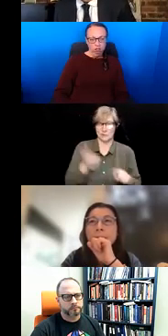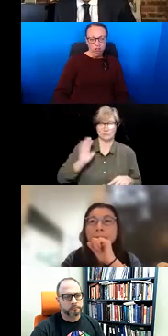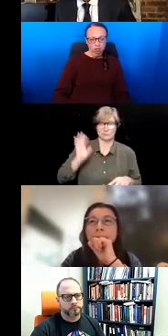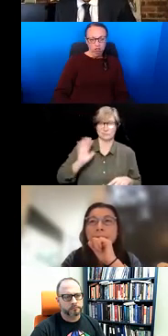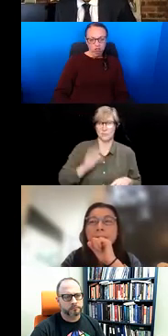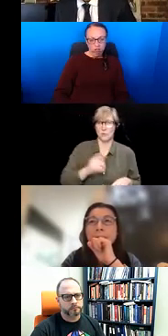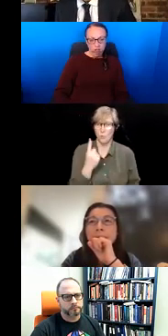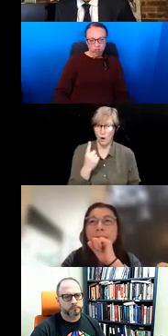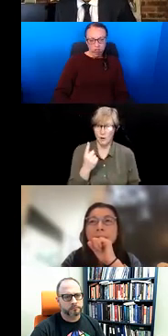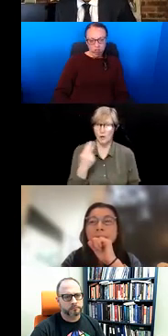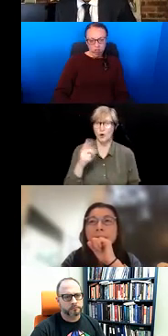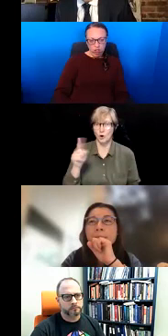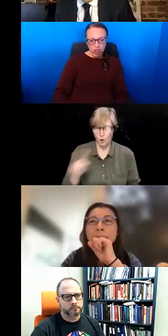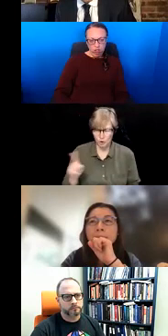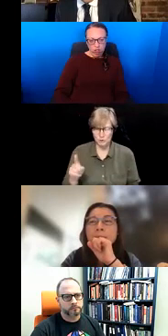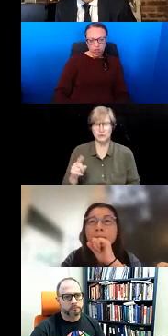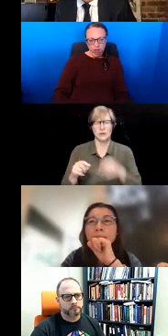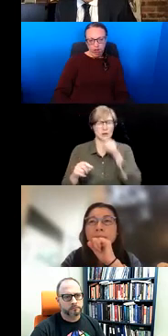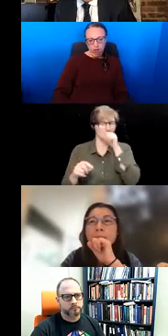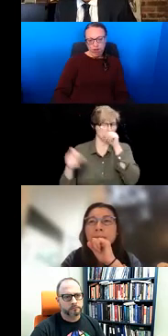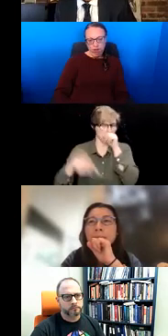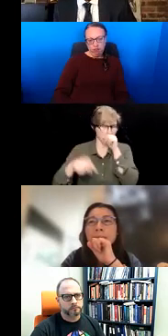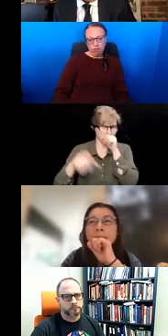Hz stimulation to the pars triangularis on the right.